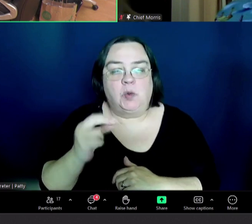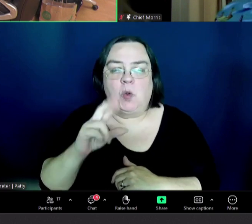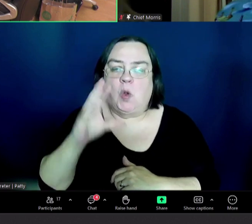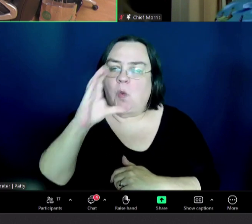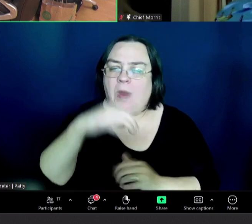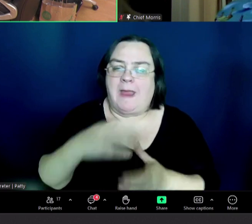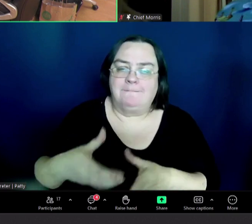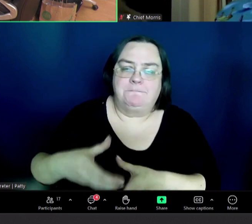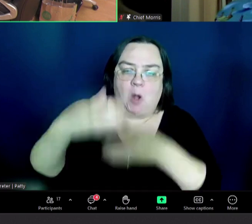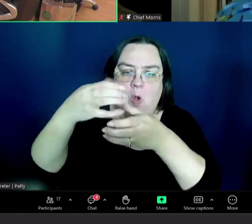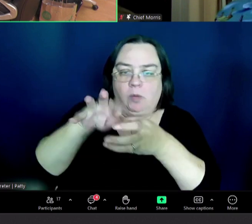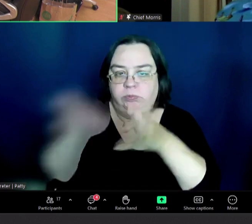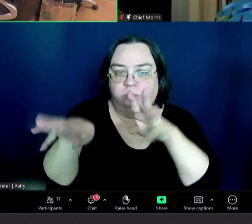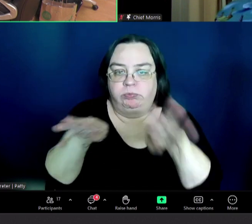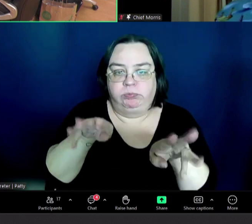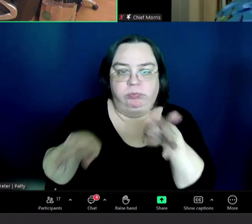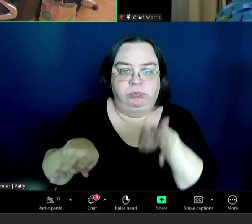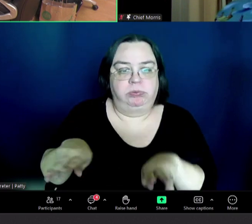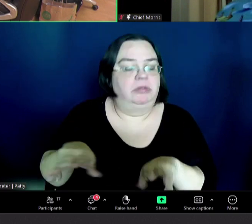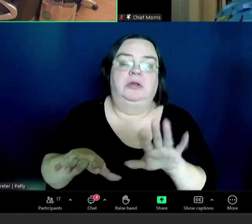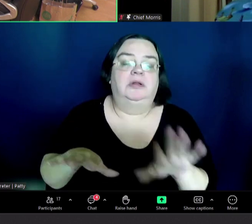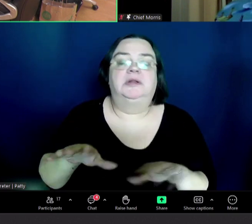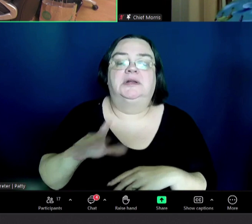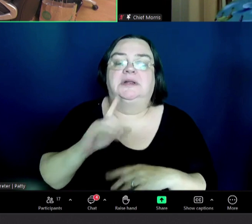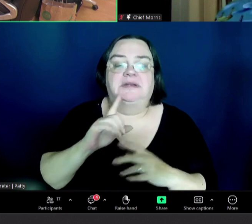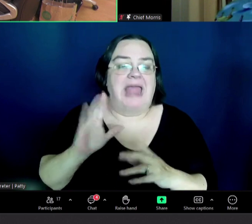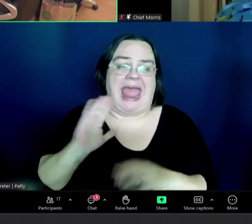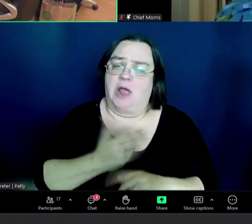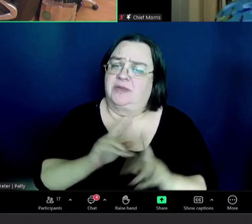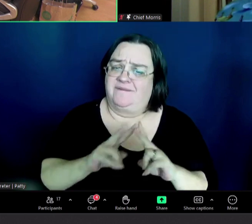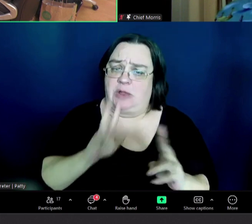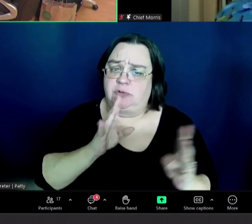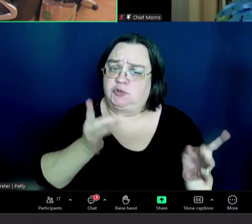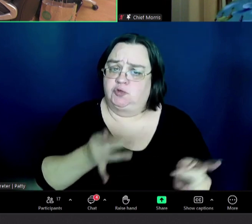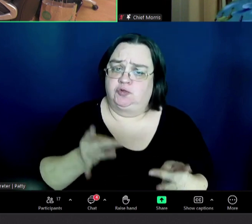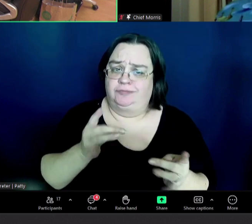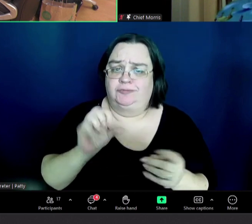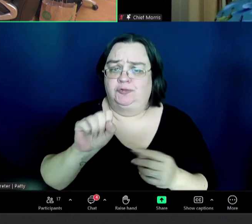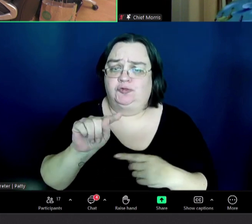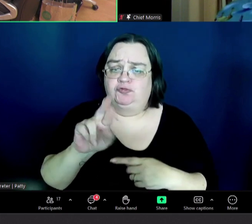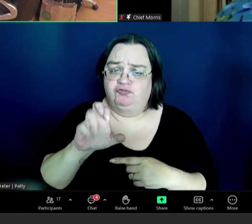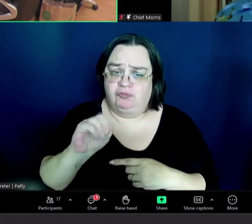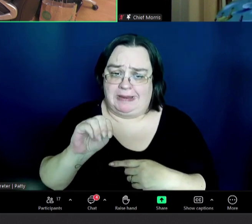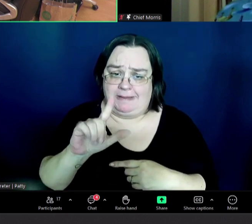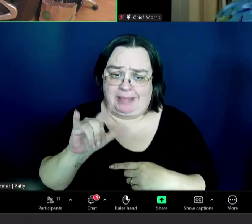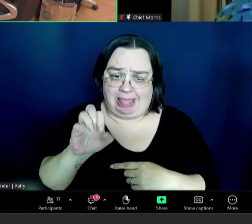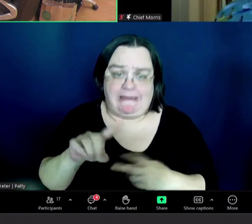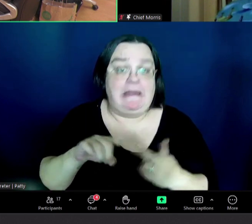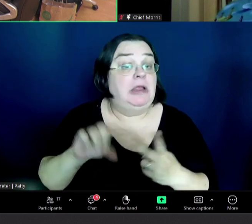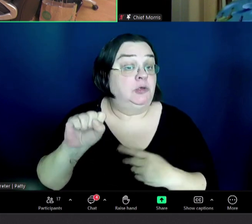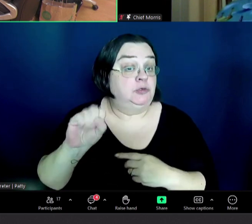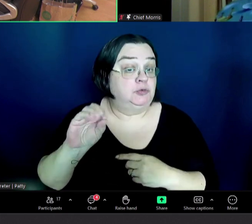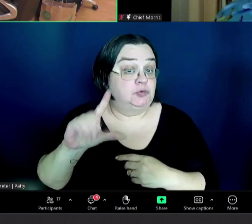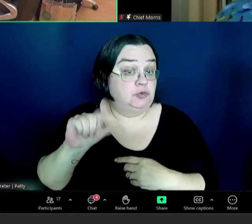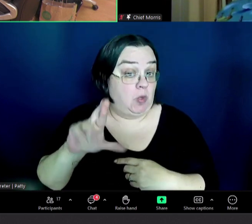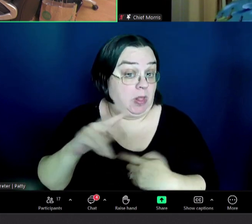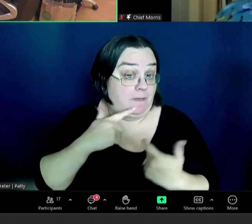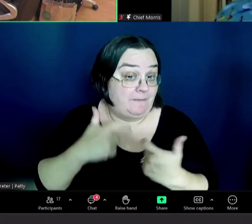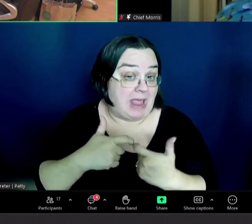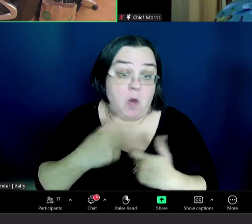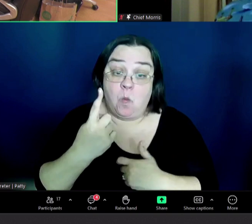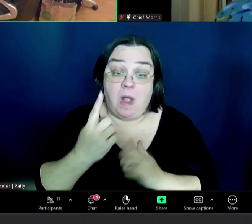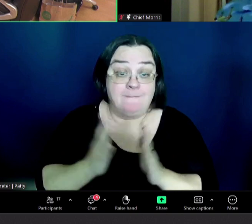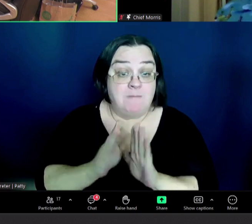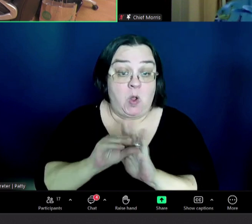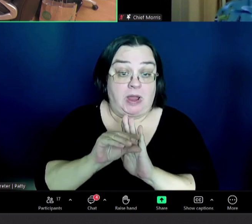things hanging off of it. Ours is very streamlined. It's solar powered, And there's just one small camera on